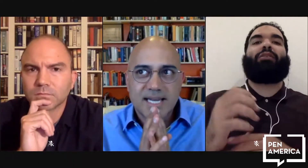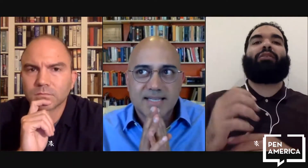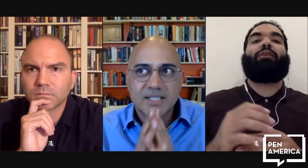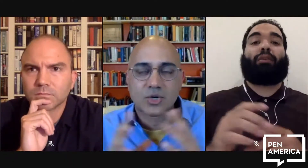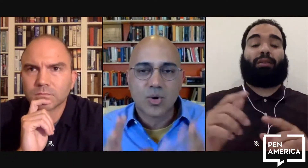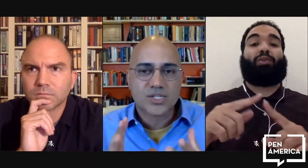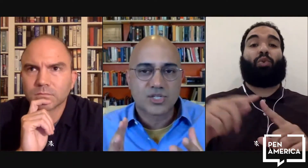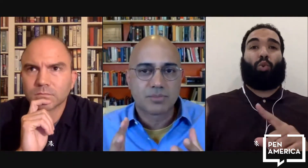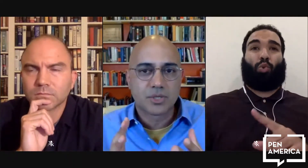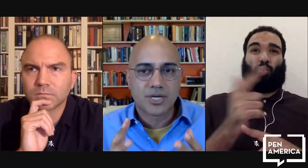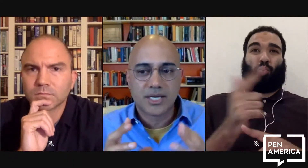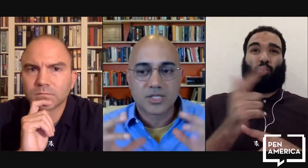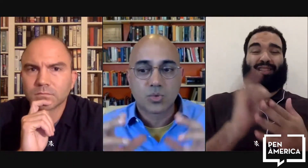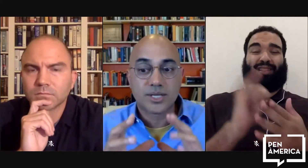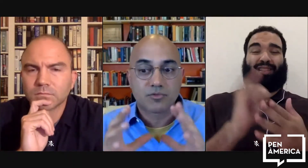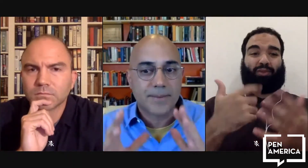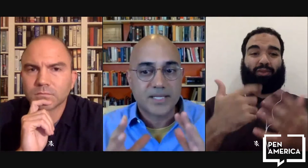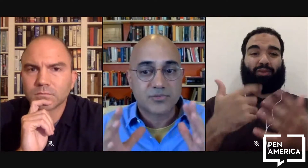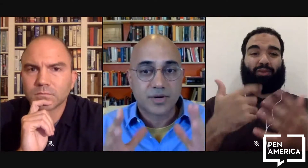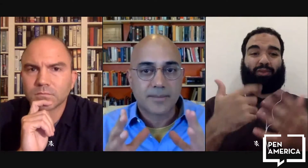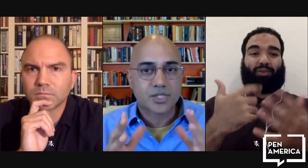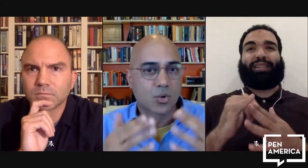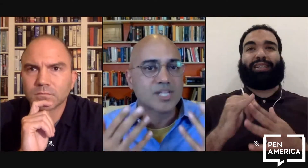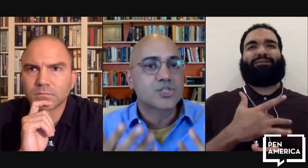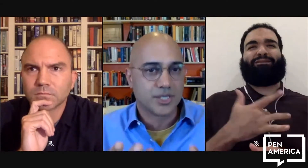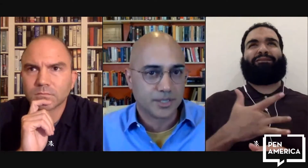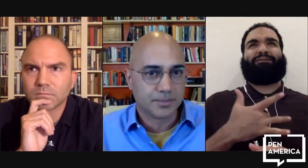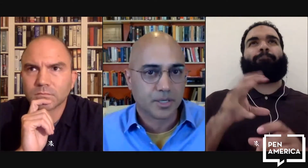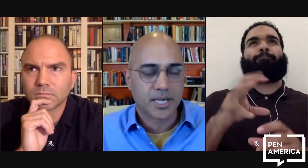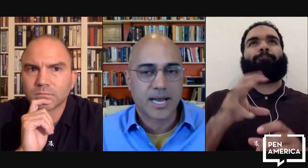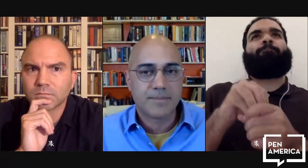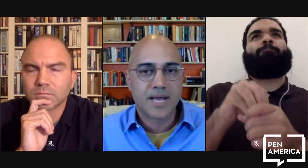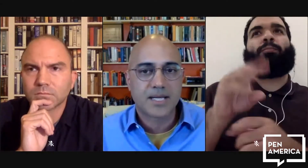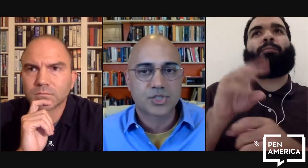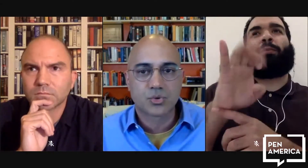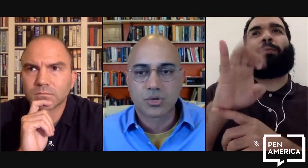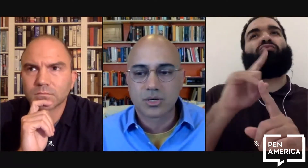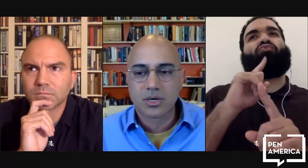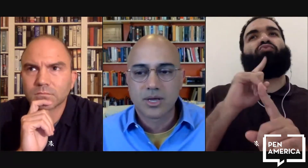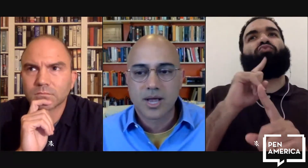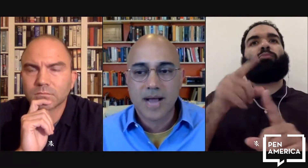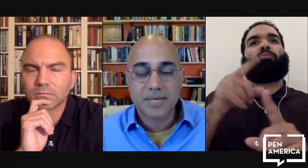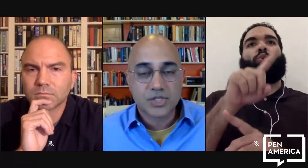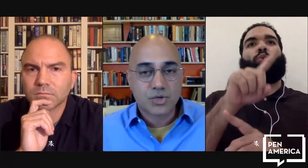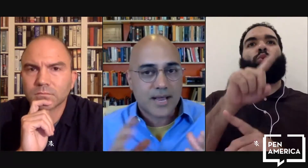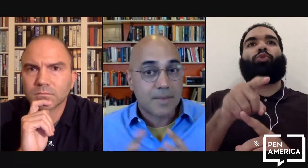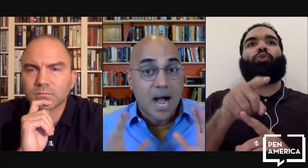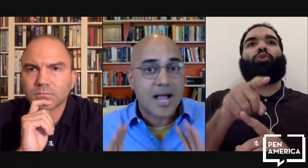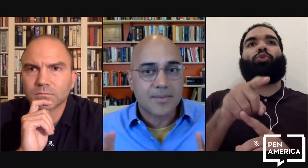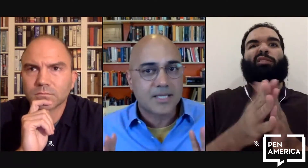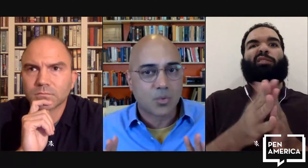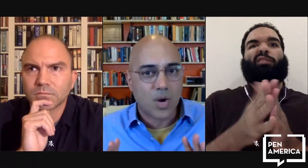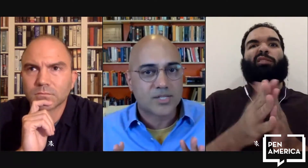say that I think the question of belonging is one that remains very much a question in the book. And I'm not sure I'm